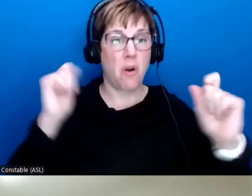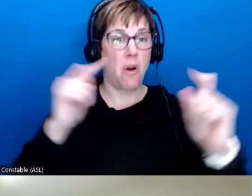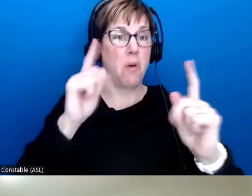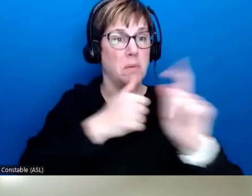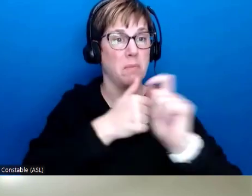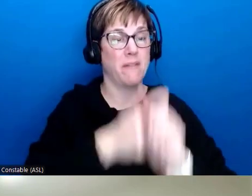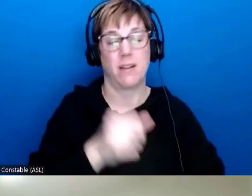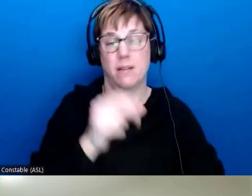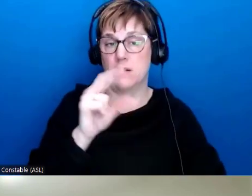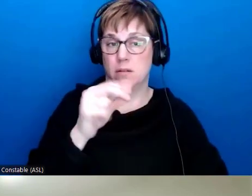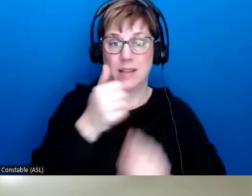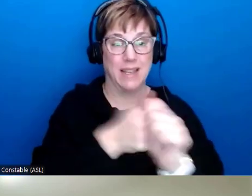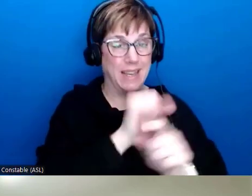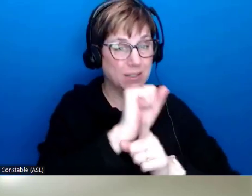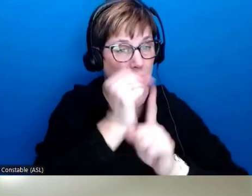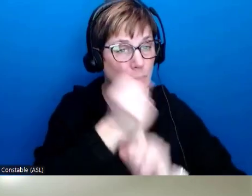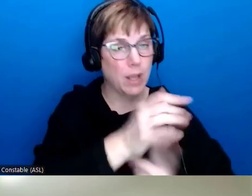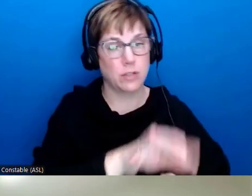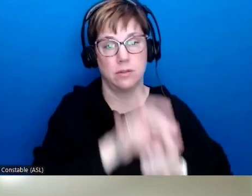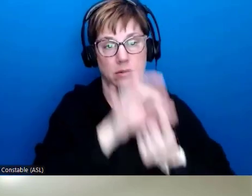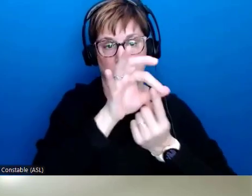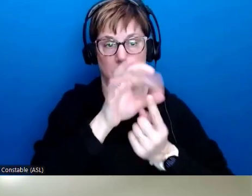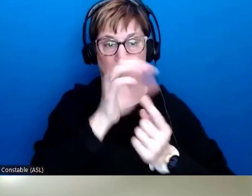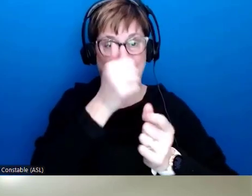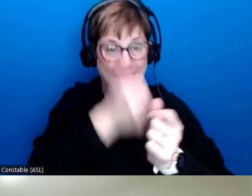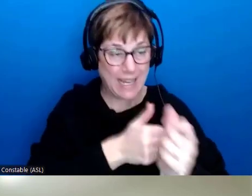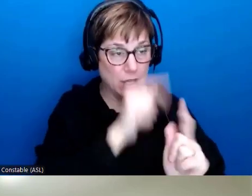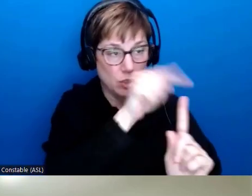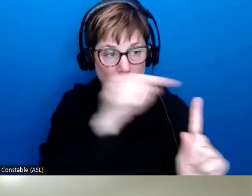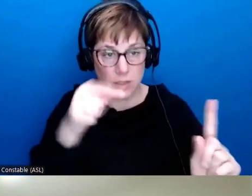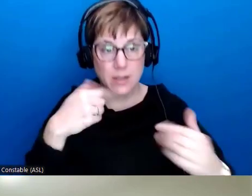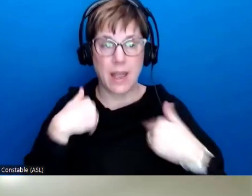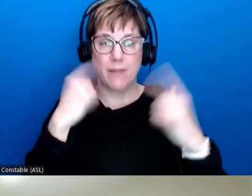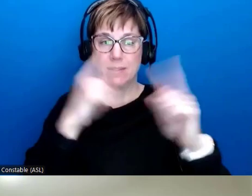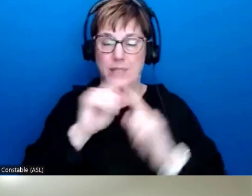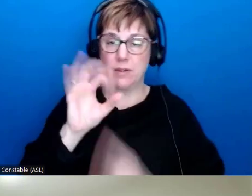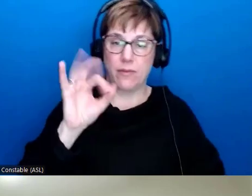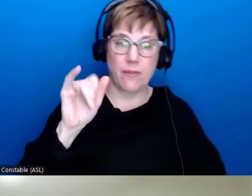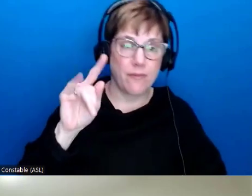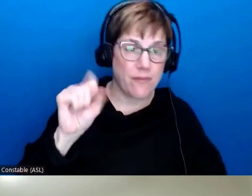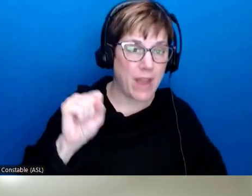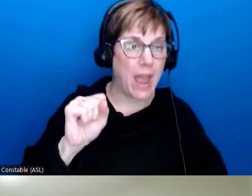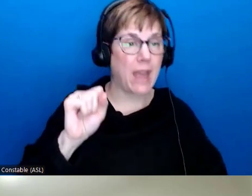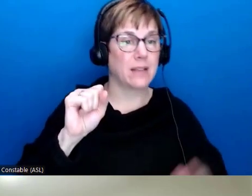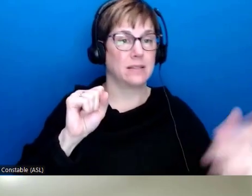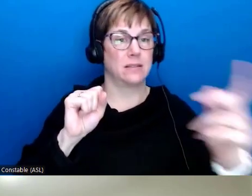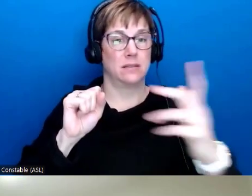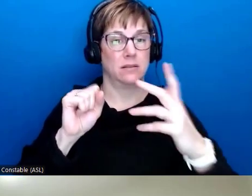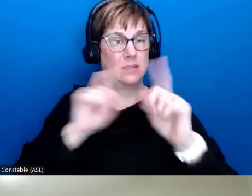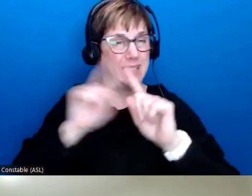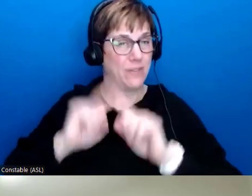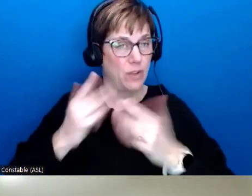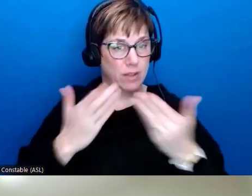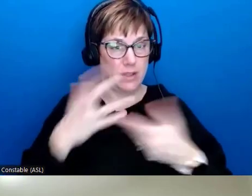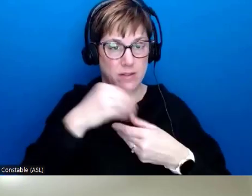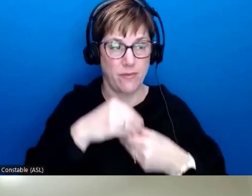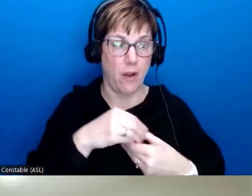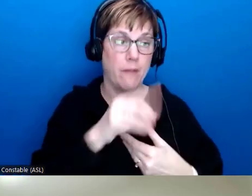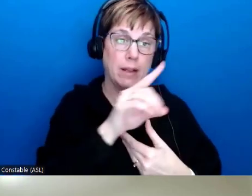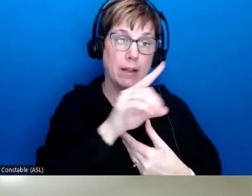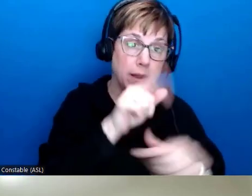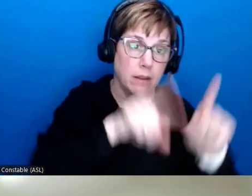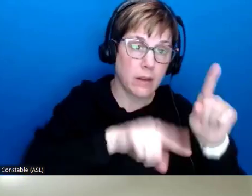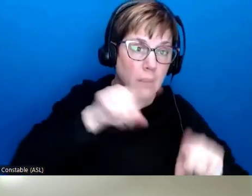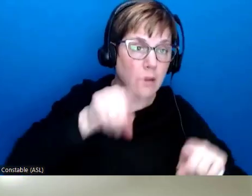these situations are unique, and all of them are fact specific to the disability and to the employer. Next slide,